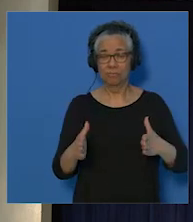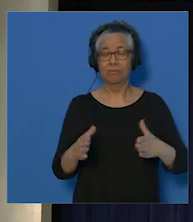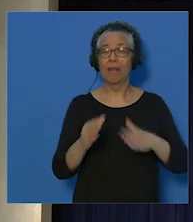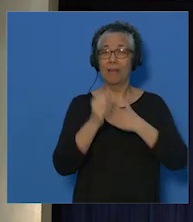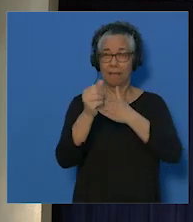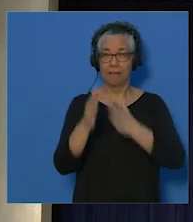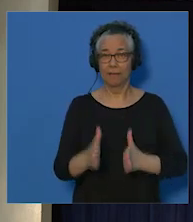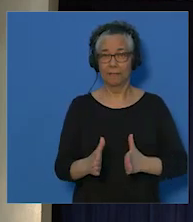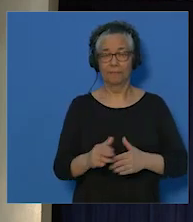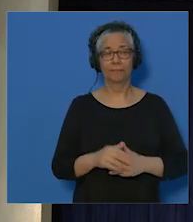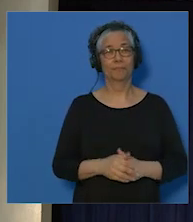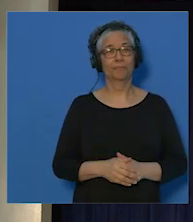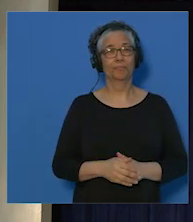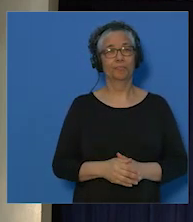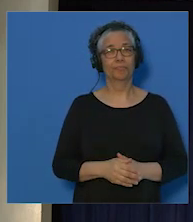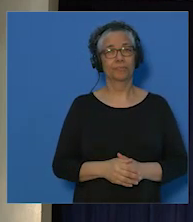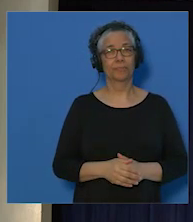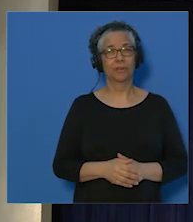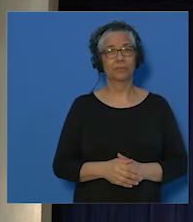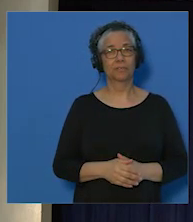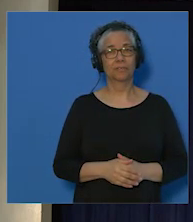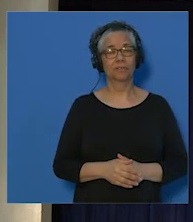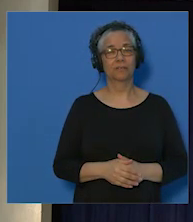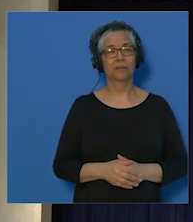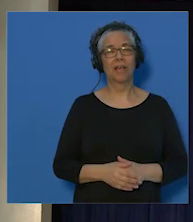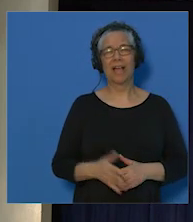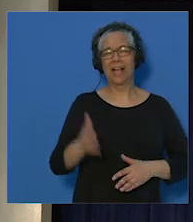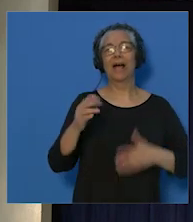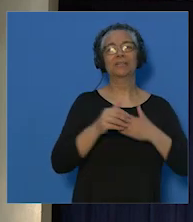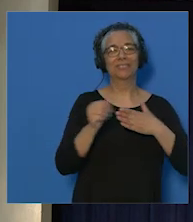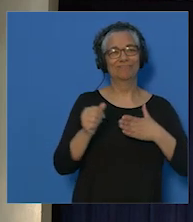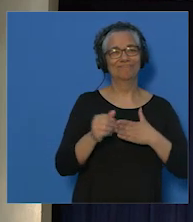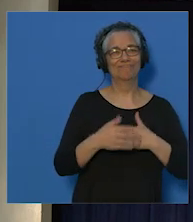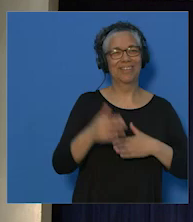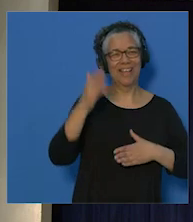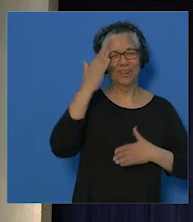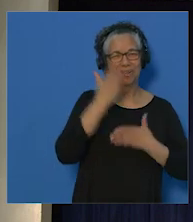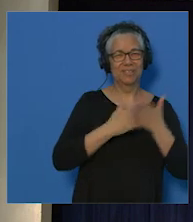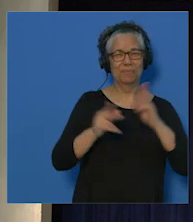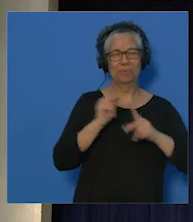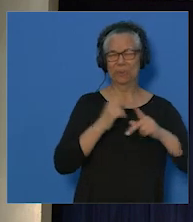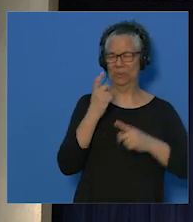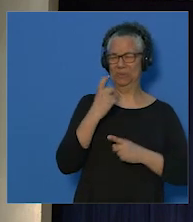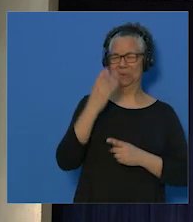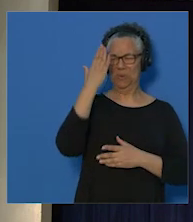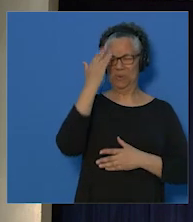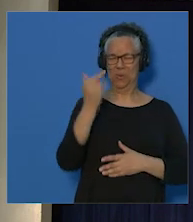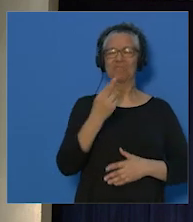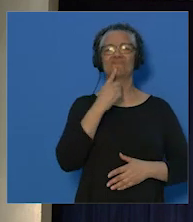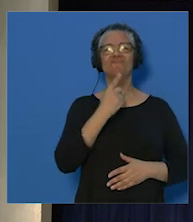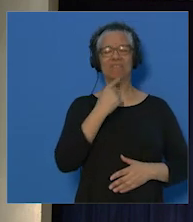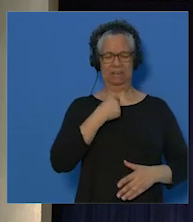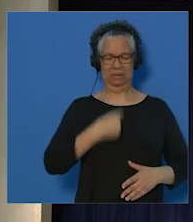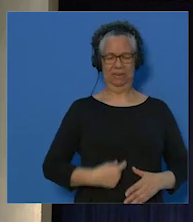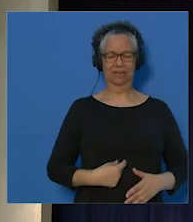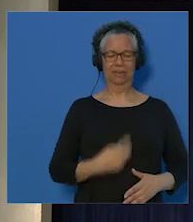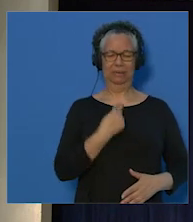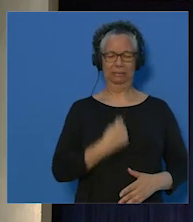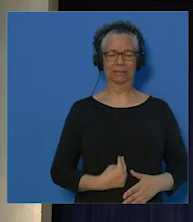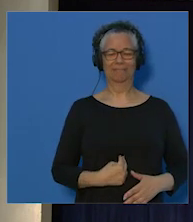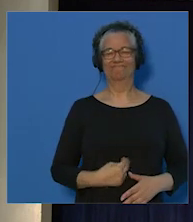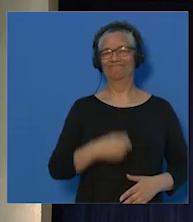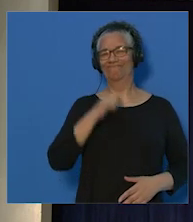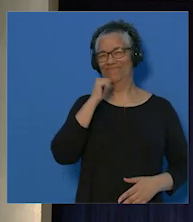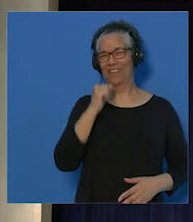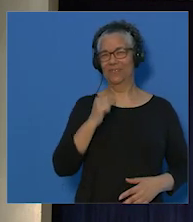And I do know that there are a few persons questioning why I'm wearing red today. No, it was not at the invitation of the Opposition Leader. It